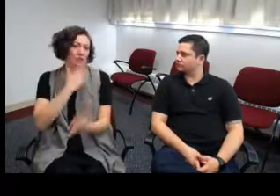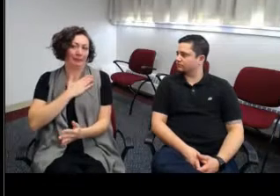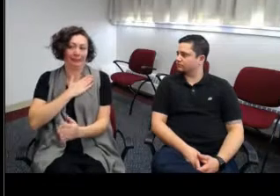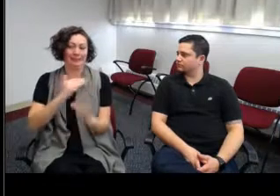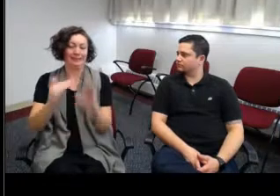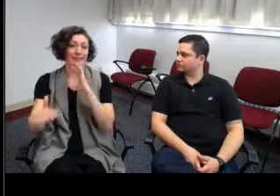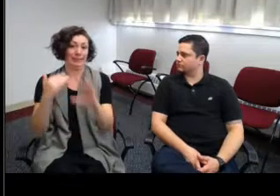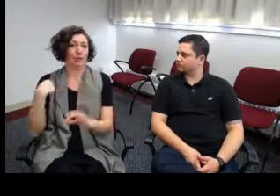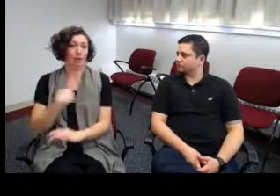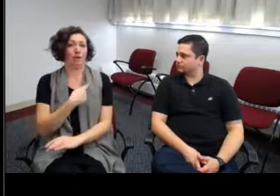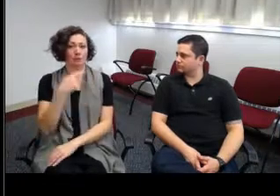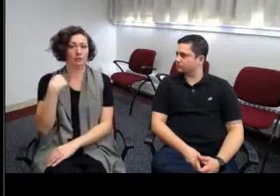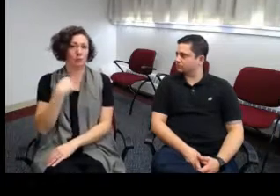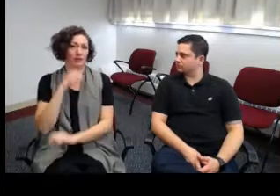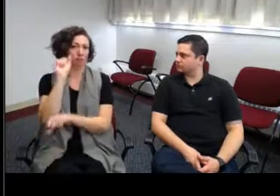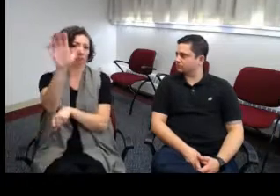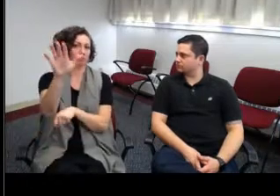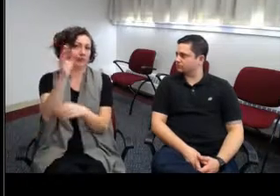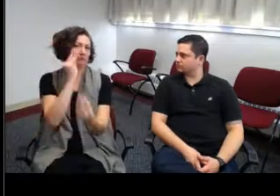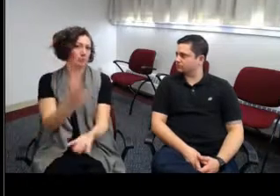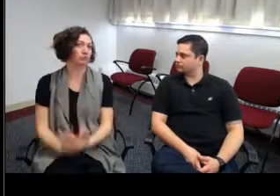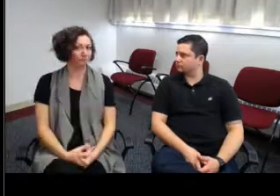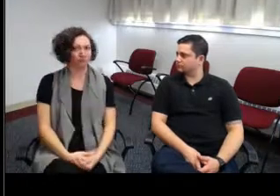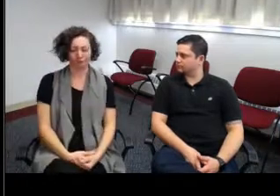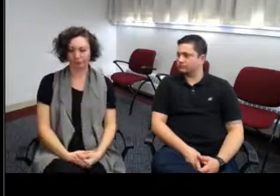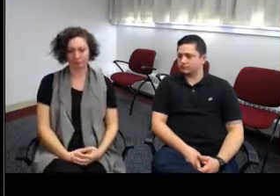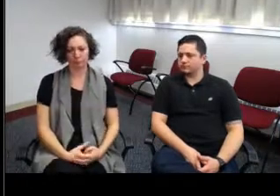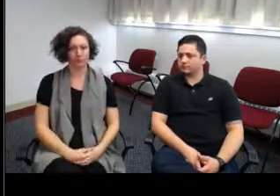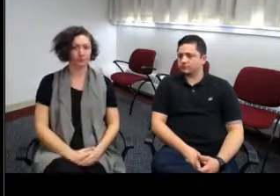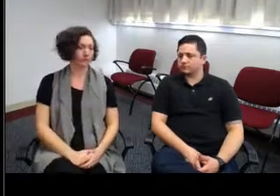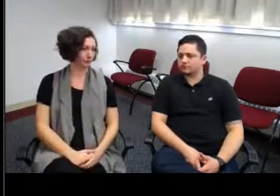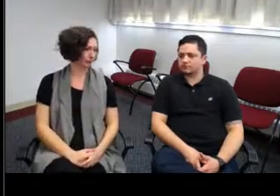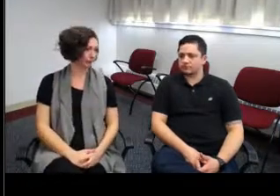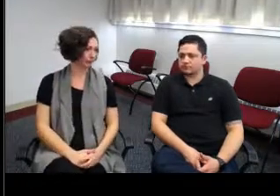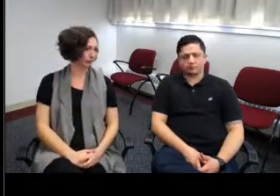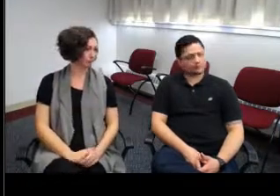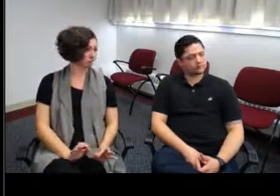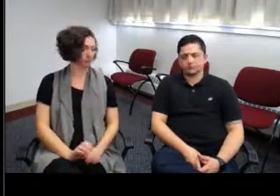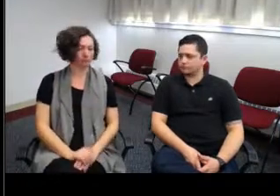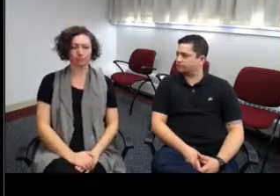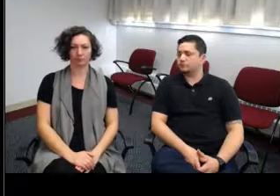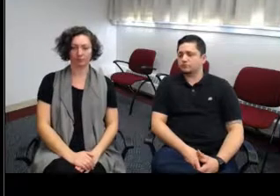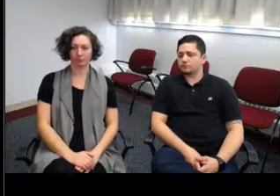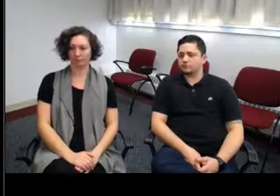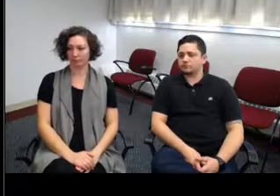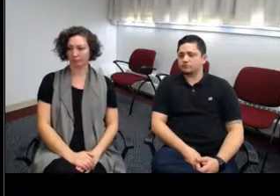you have an interest in finding that information, please feel free to email us and we can send that along to